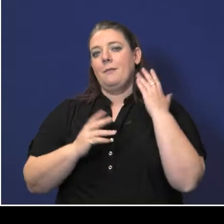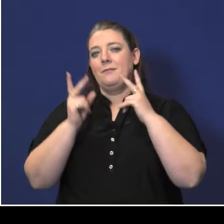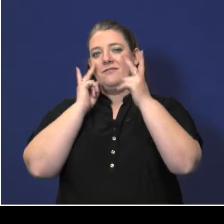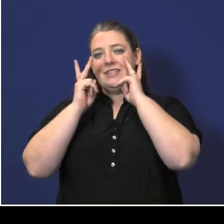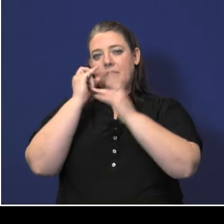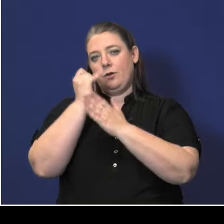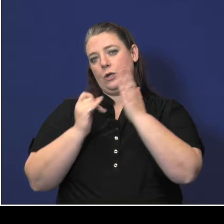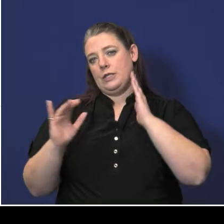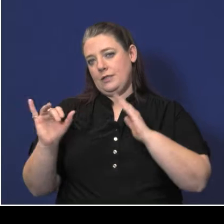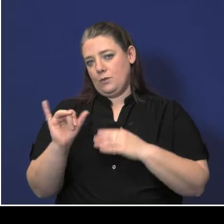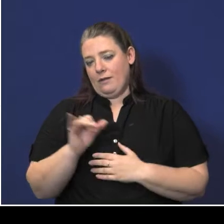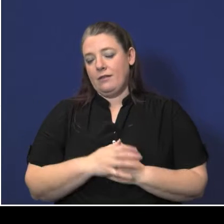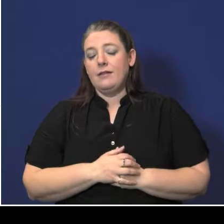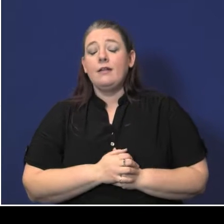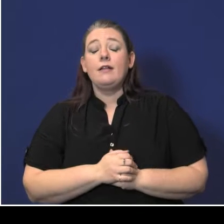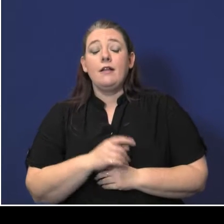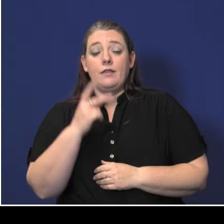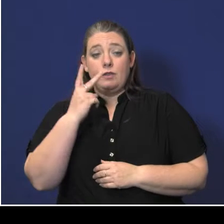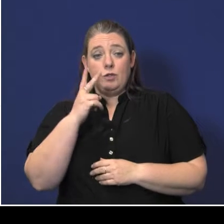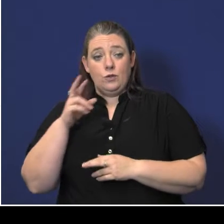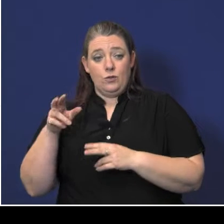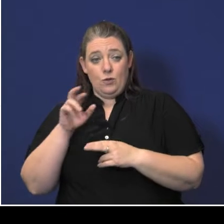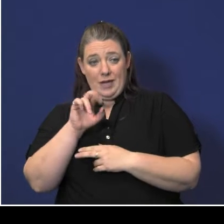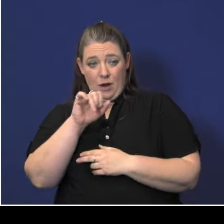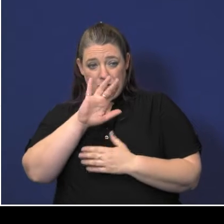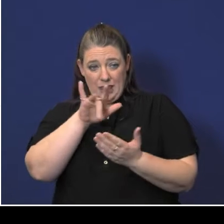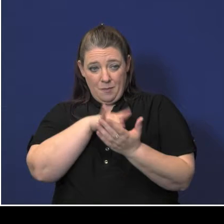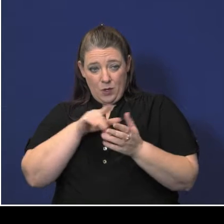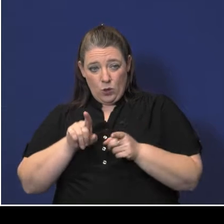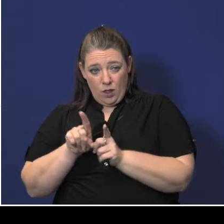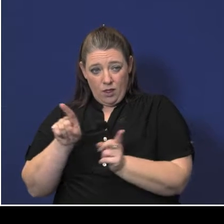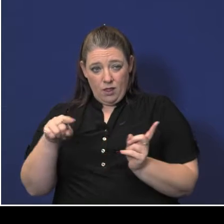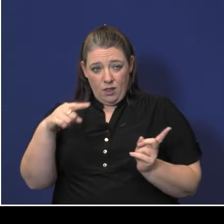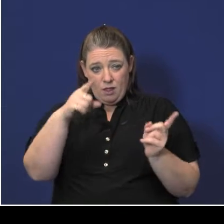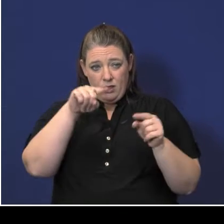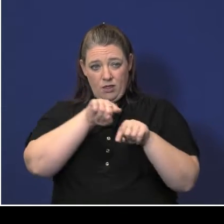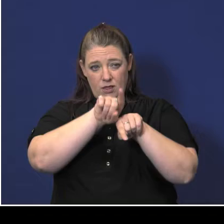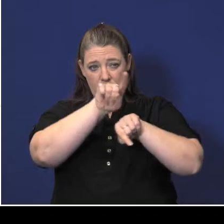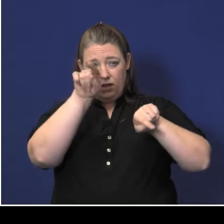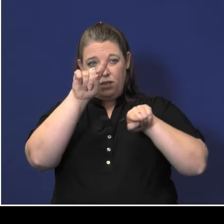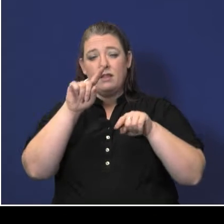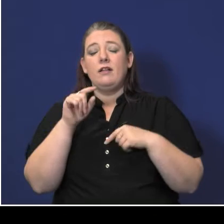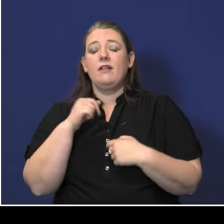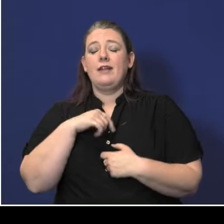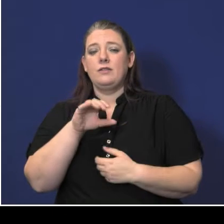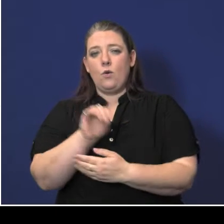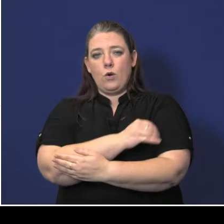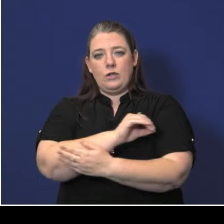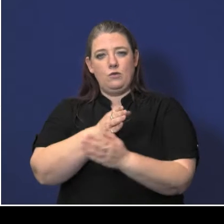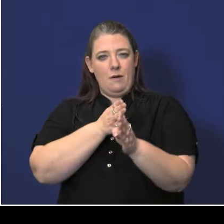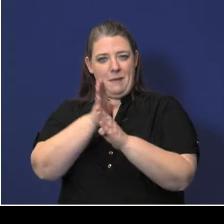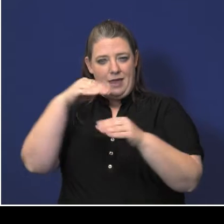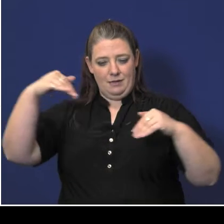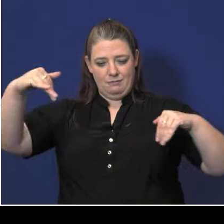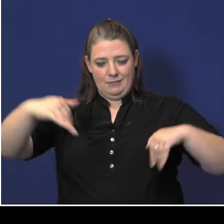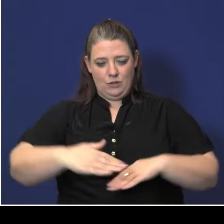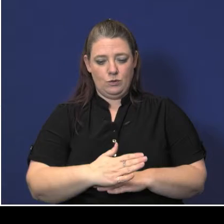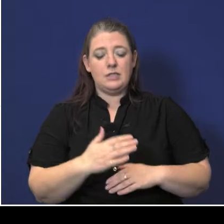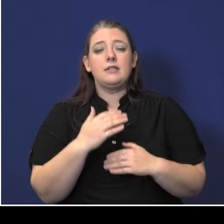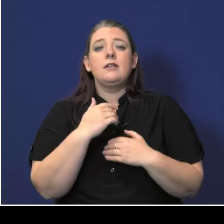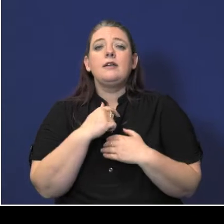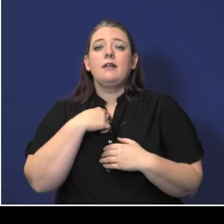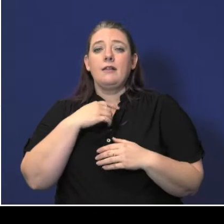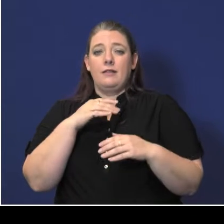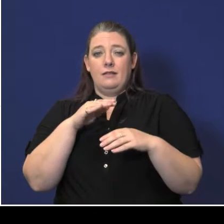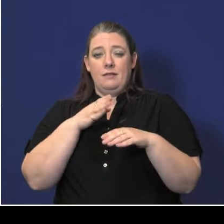well. Then the two arrows that came more in the middle, those are the two kind of the orchestra main entrance. So actually the main level